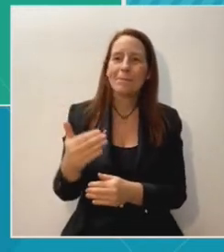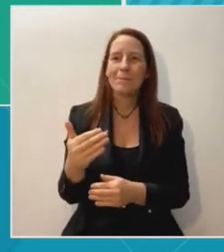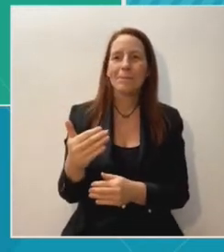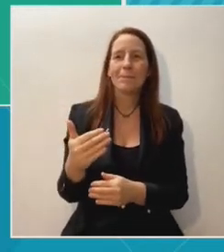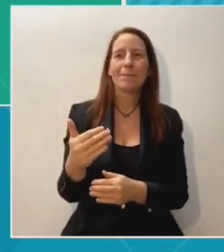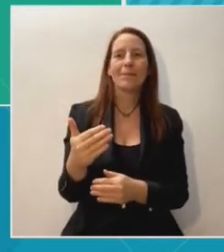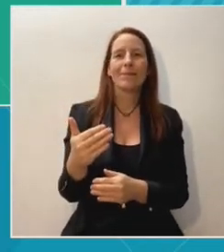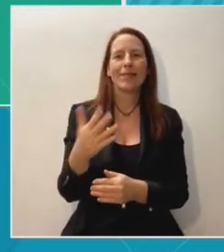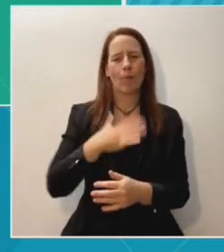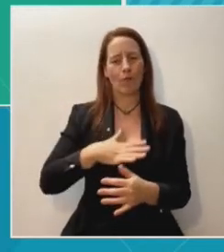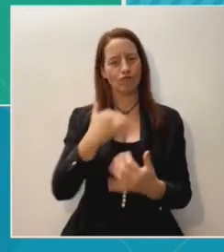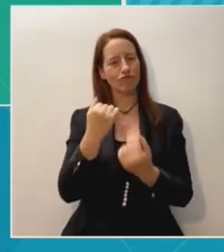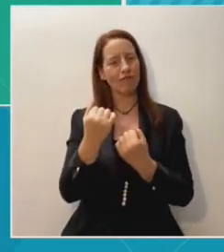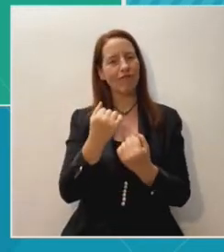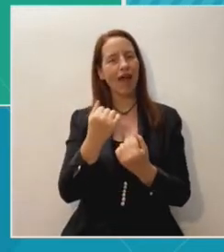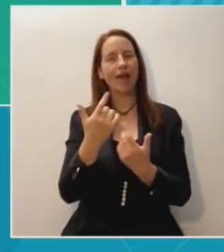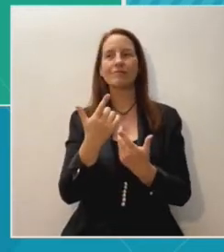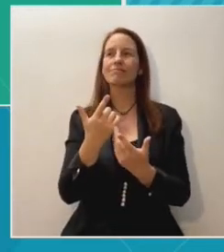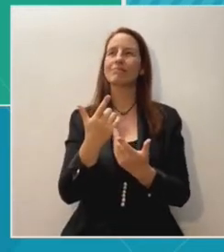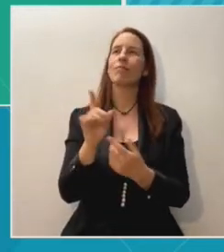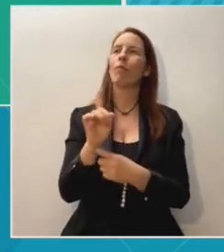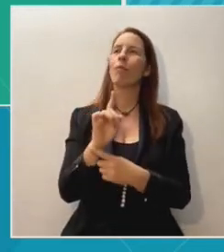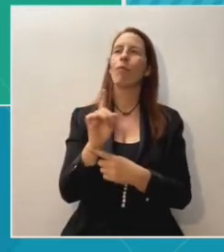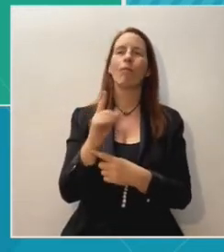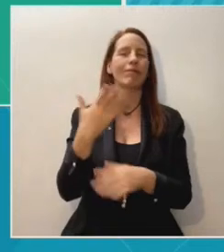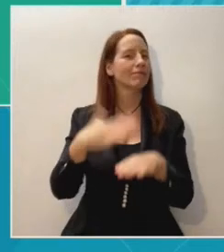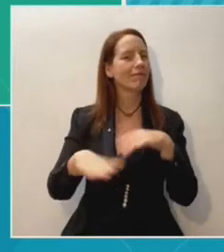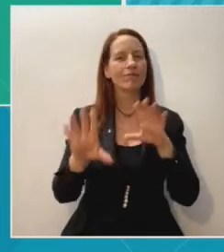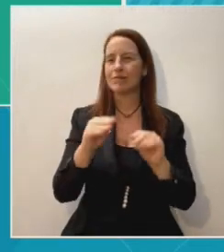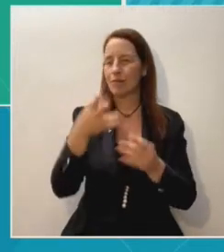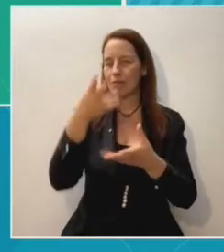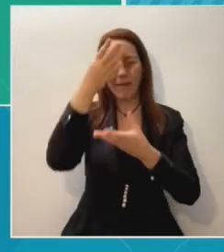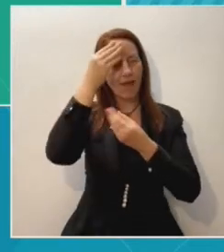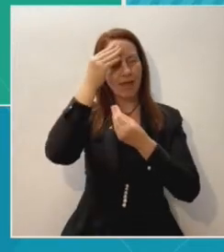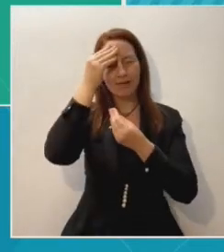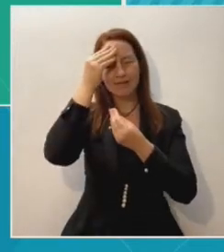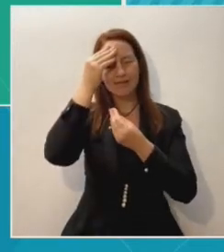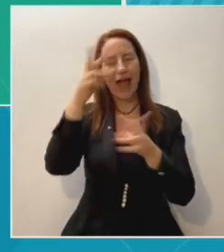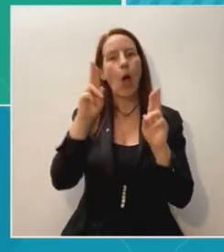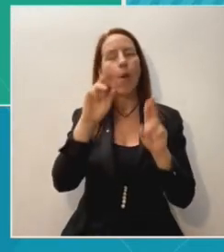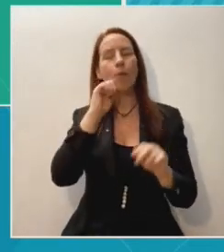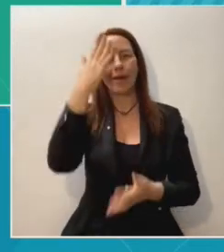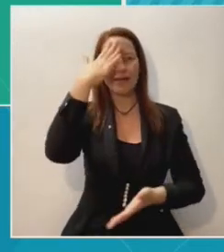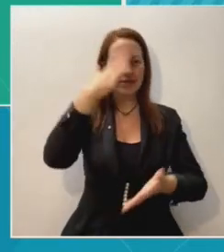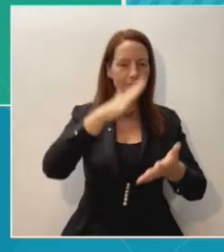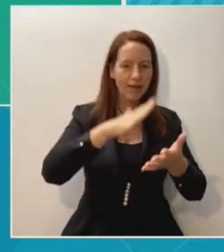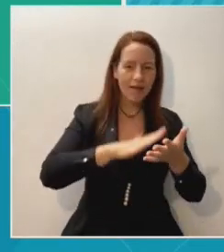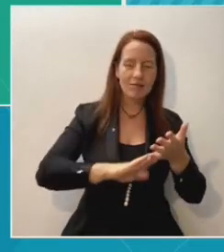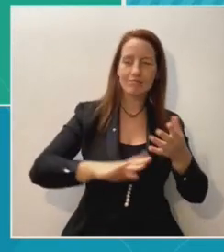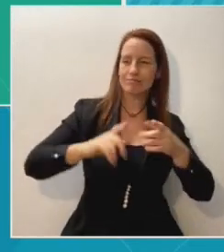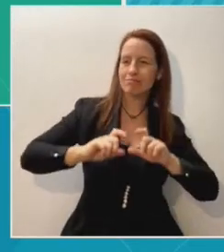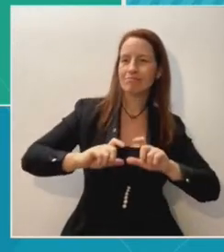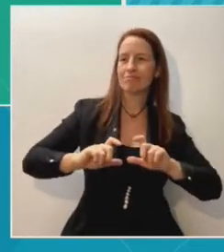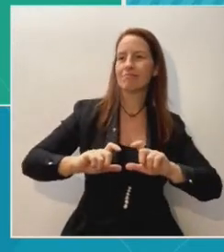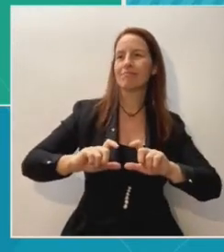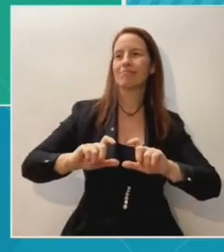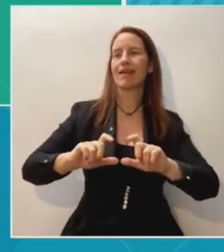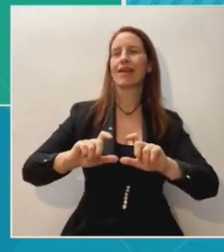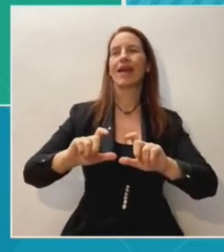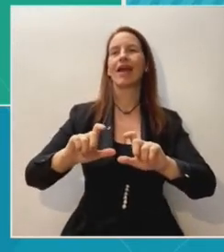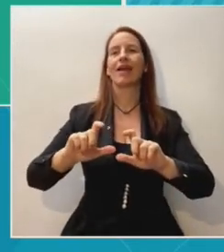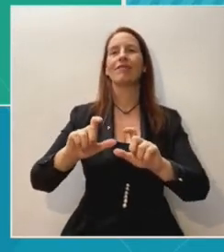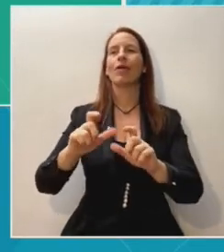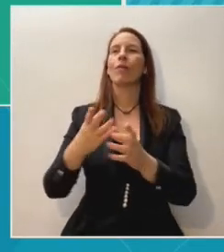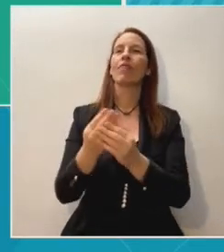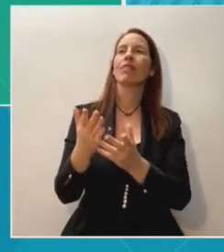truly stops learning. I hope that you will carry your experience with you that you've gained with us as you continue your